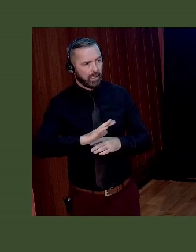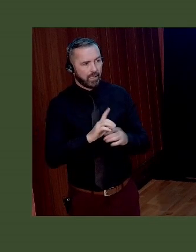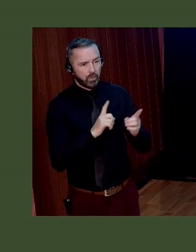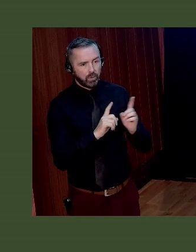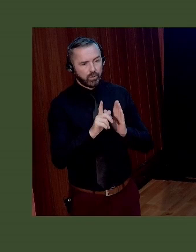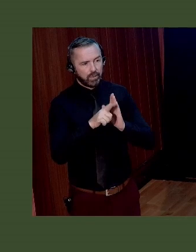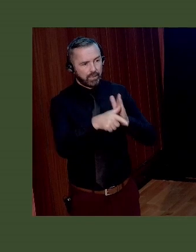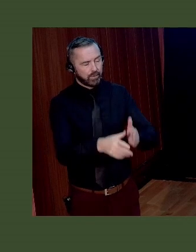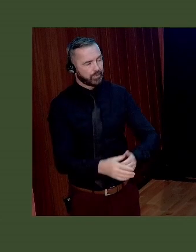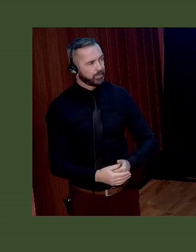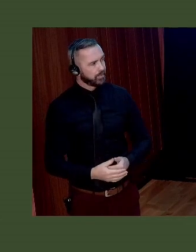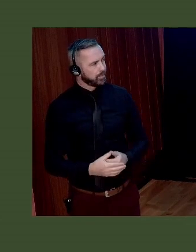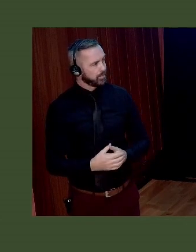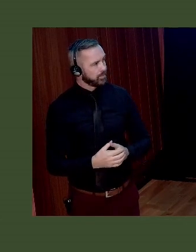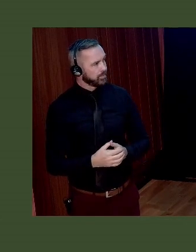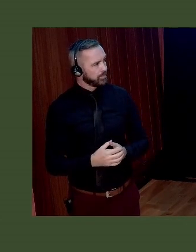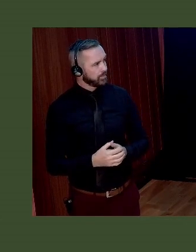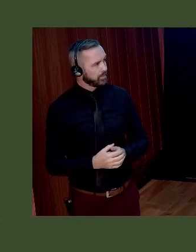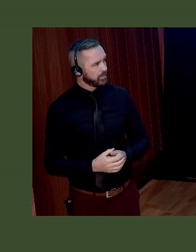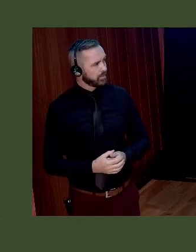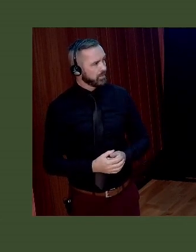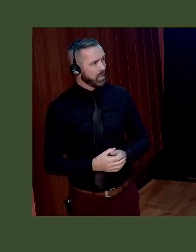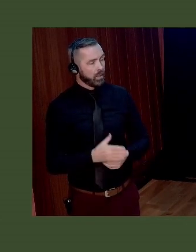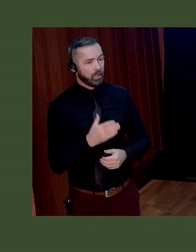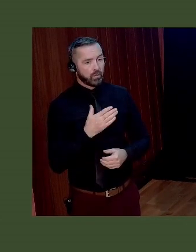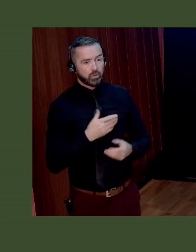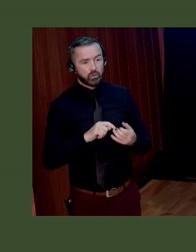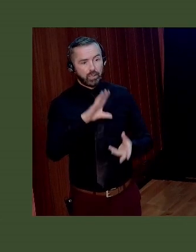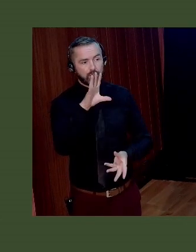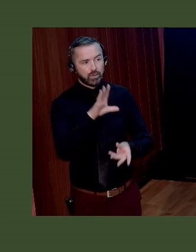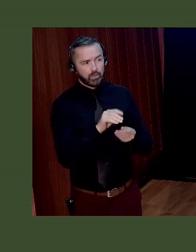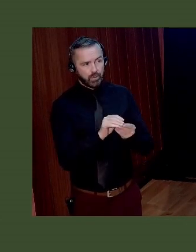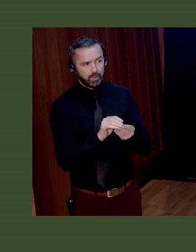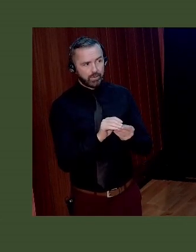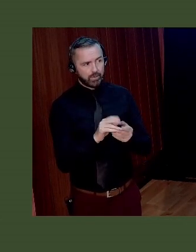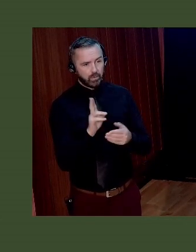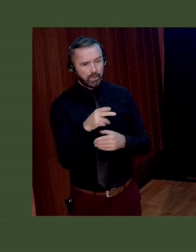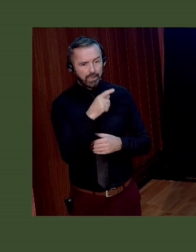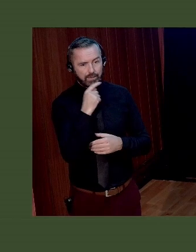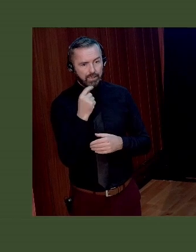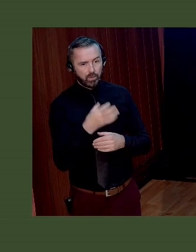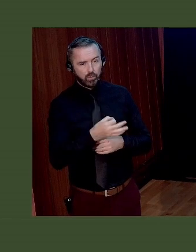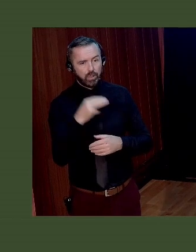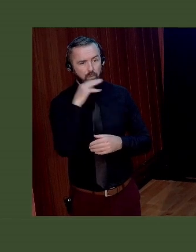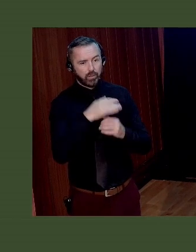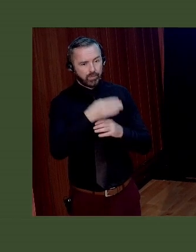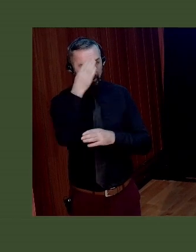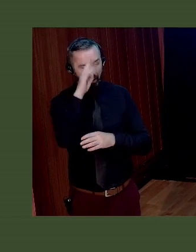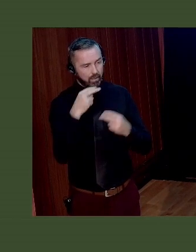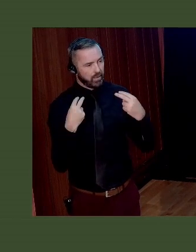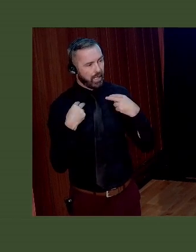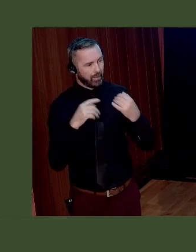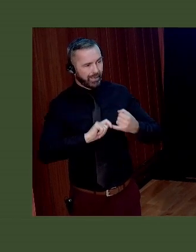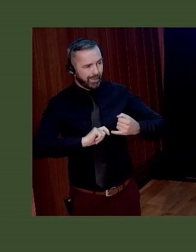at a later stage. Just to sum up, one can say that it would be of great importance to the Irish language in the attempts